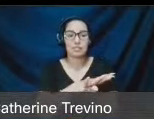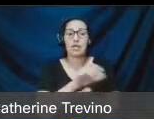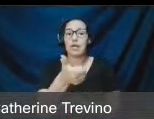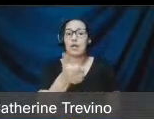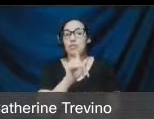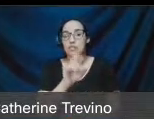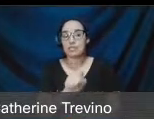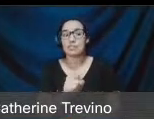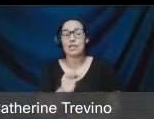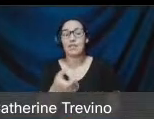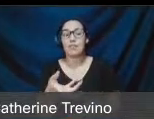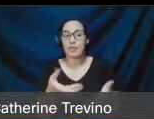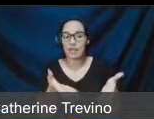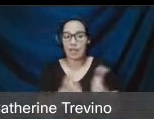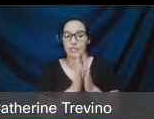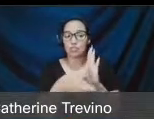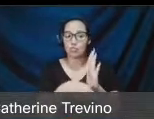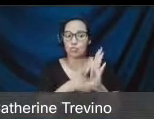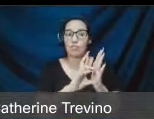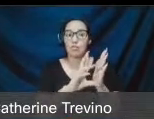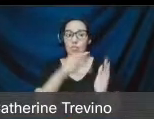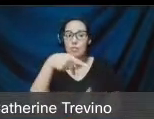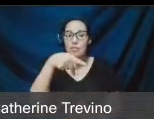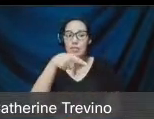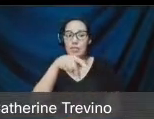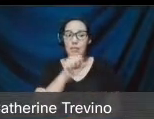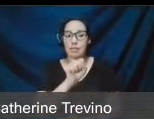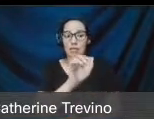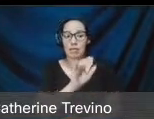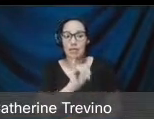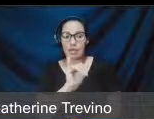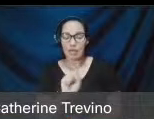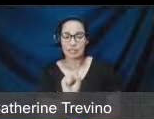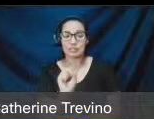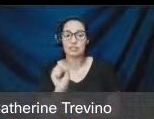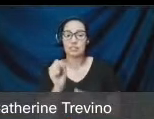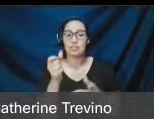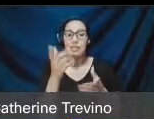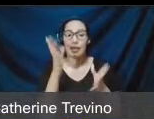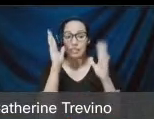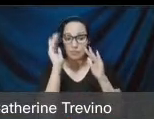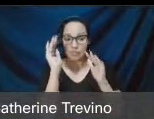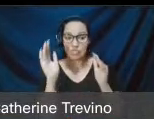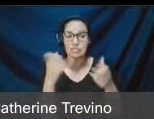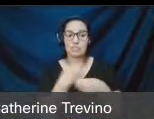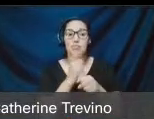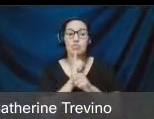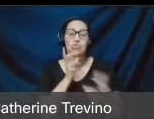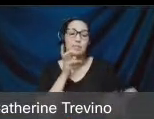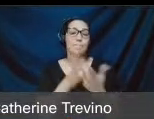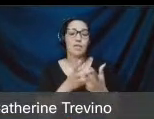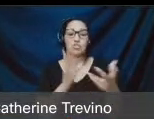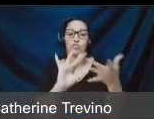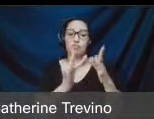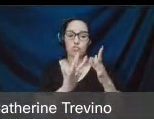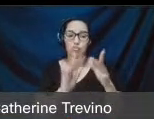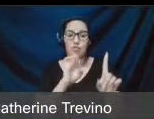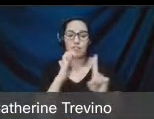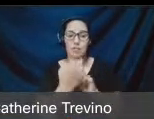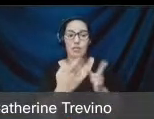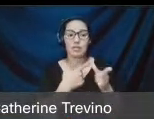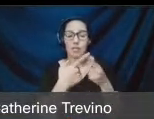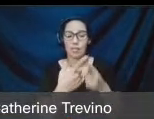their PBIS expectations and adjust them to reflect their expectations in a virtual environment. And nutrition services will resume